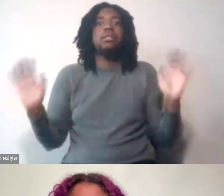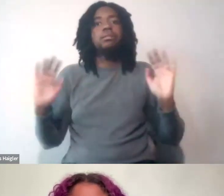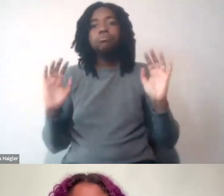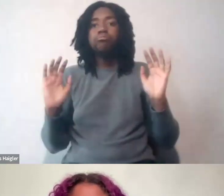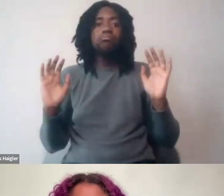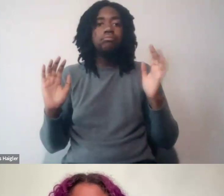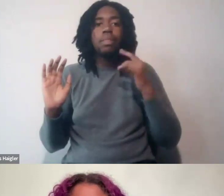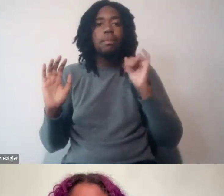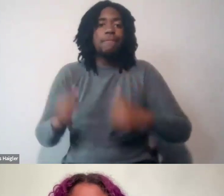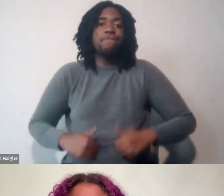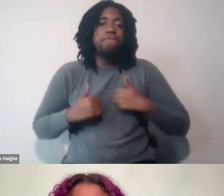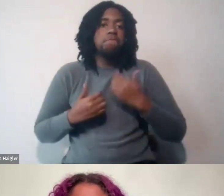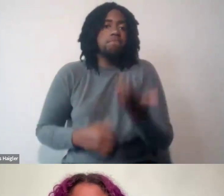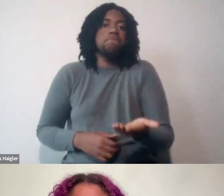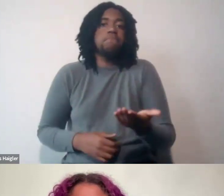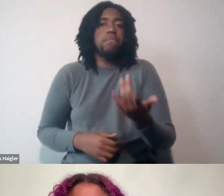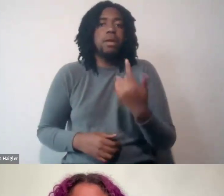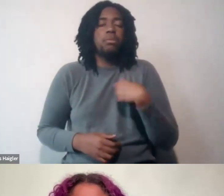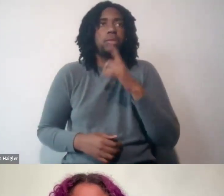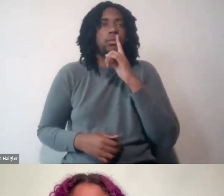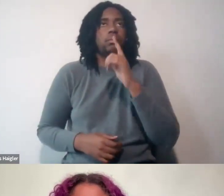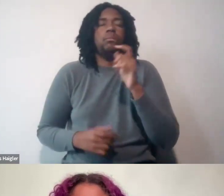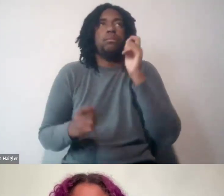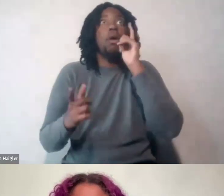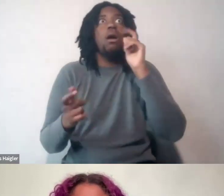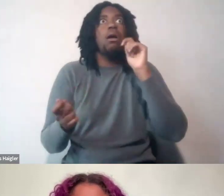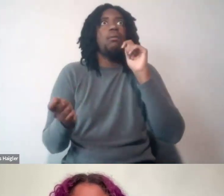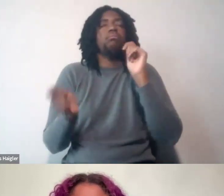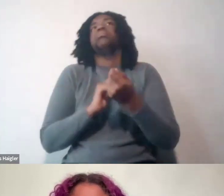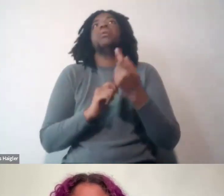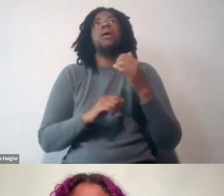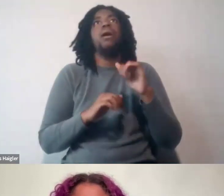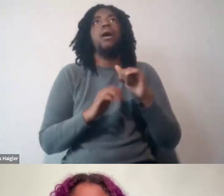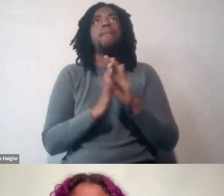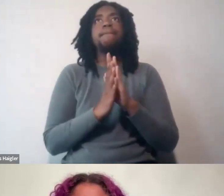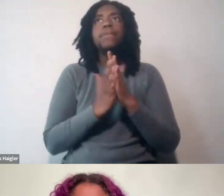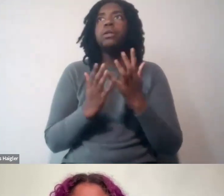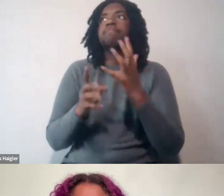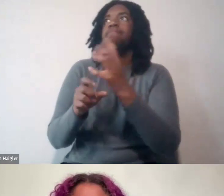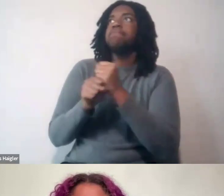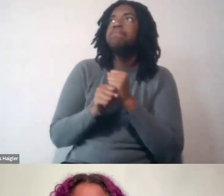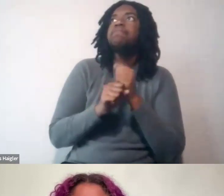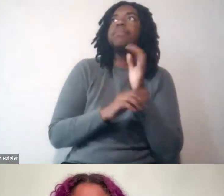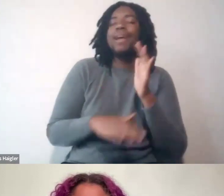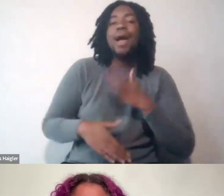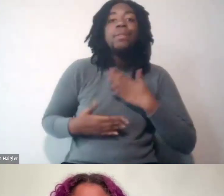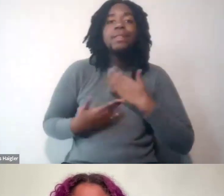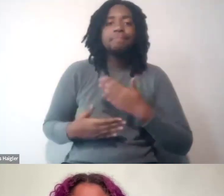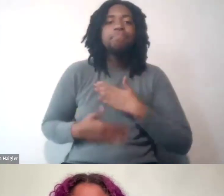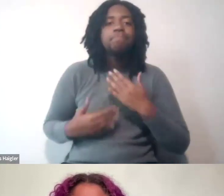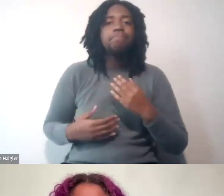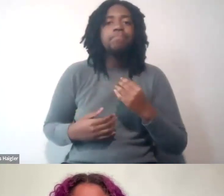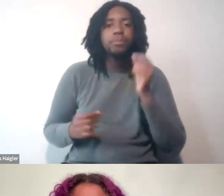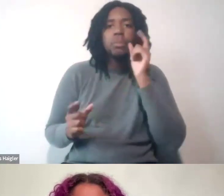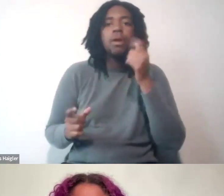it's going to be. I was very surprised at the reception of the book, happily surprised. I would